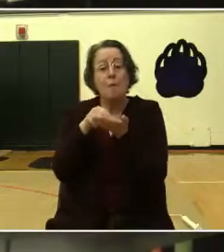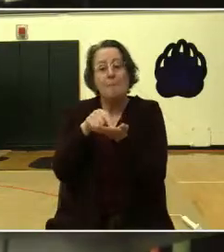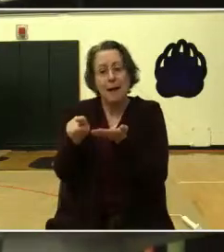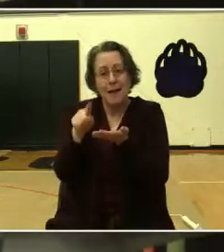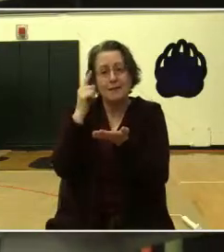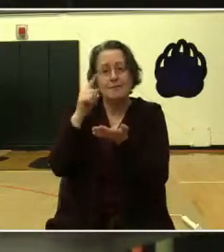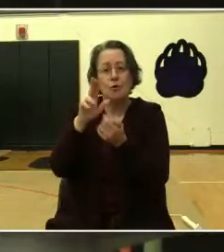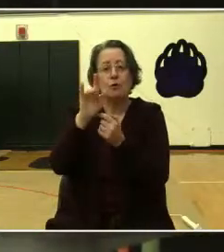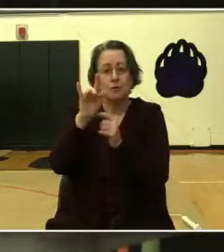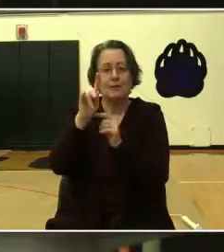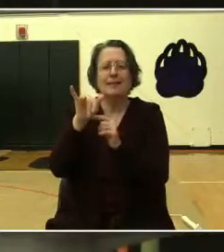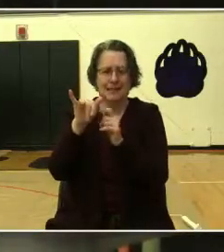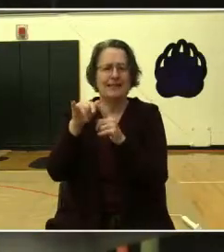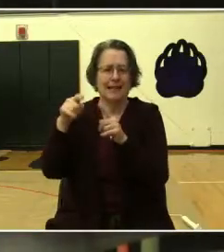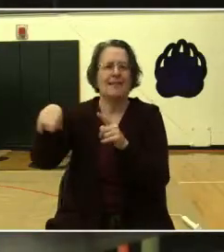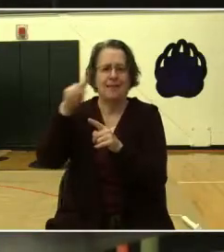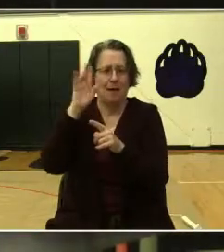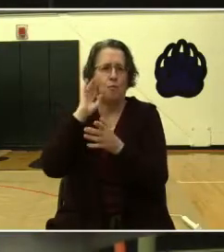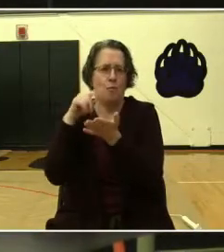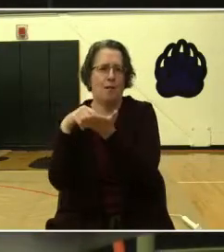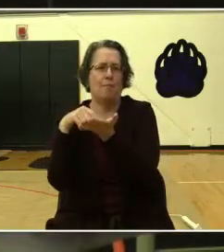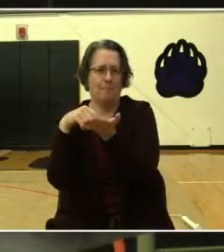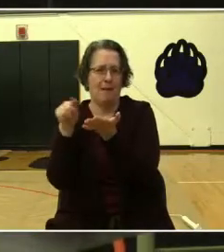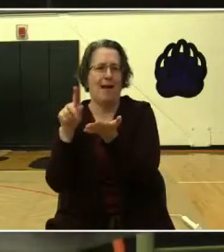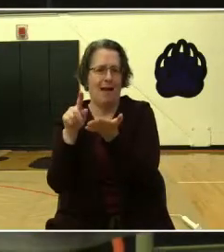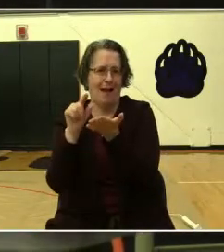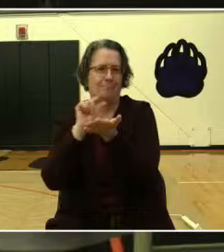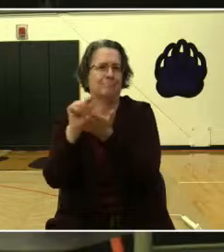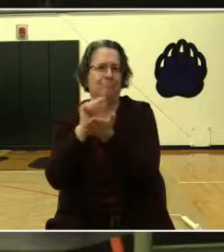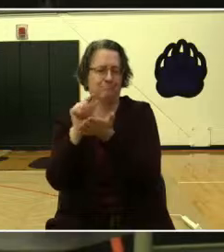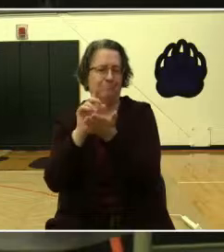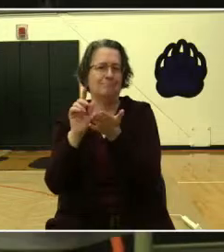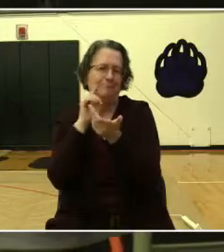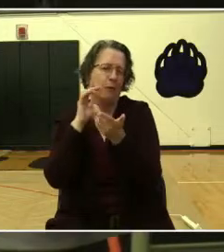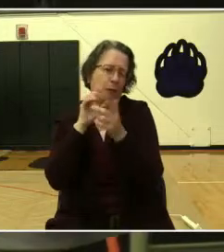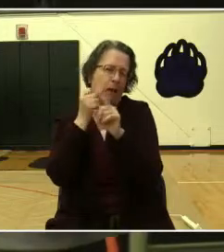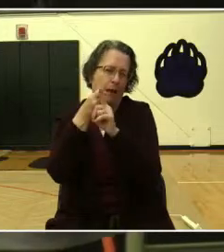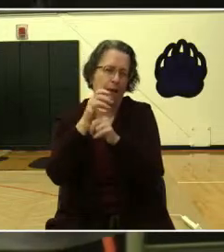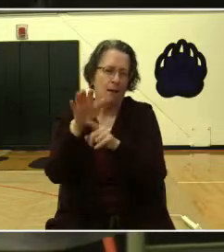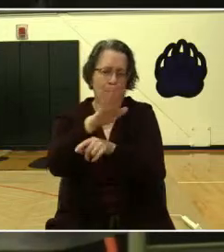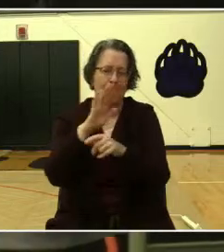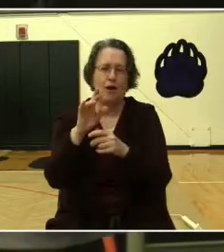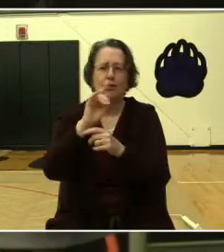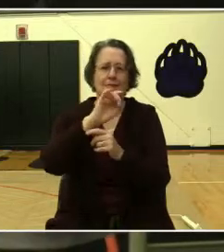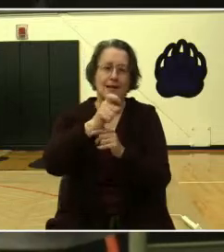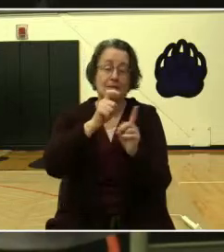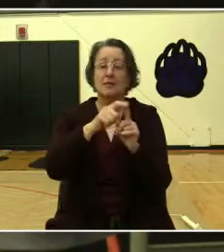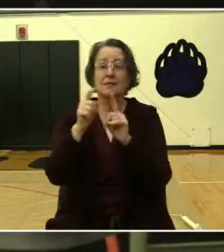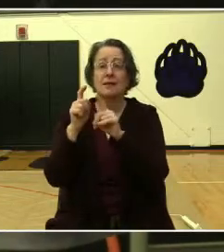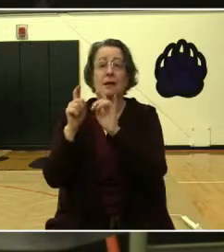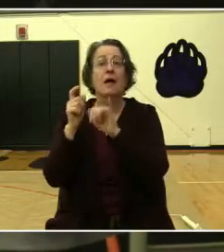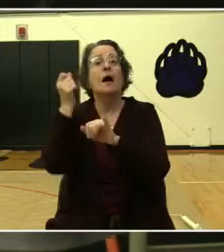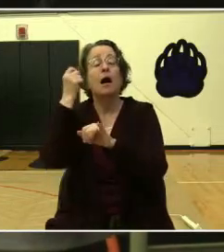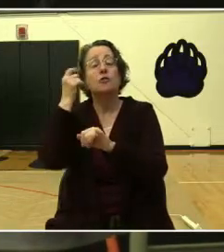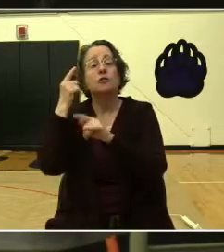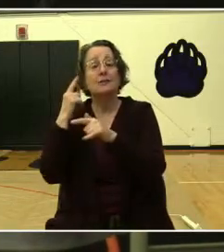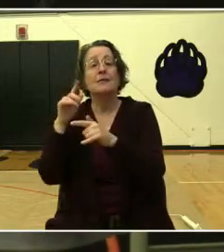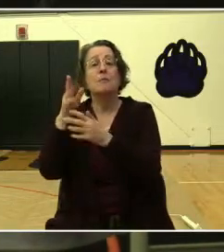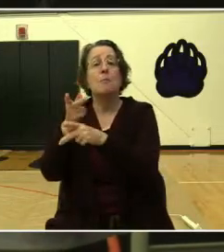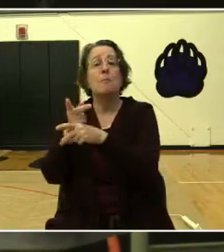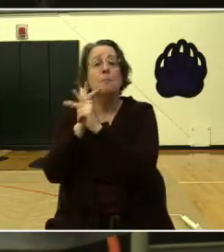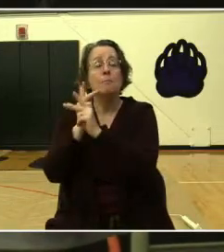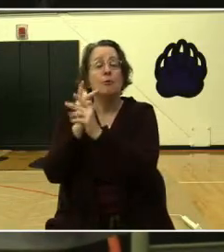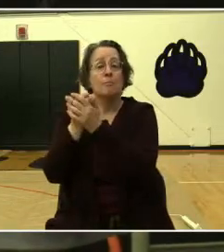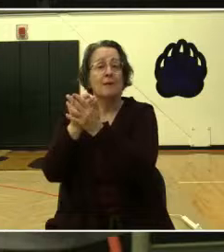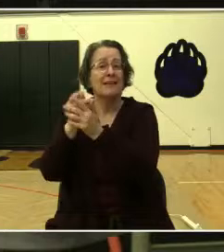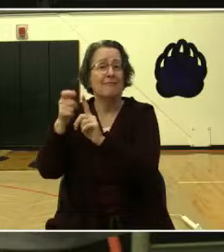paying for this this is a requirement to go to the Bond Bank to have town meeting uh it's kind of a backup I